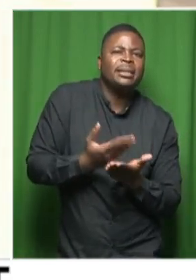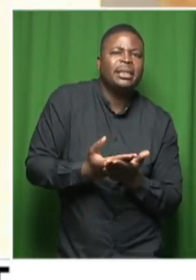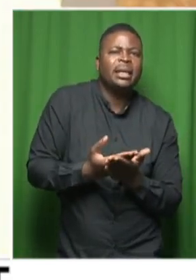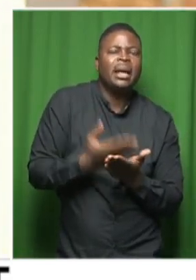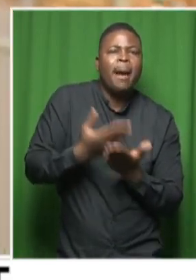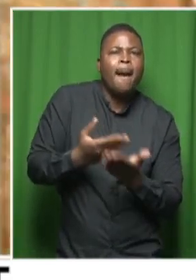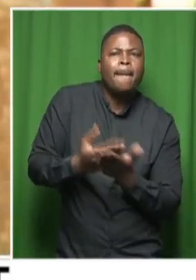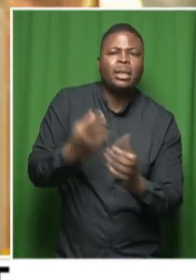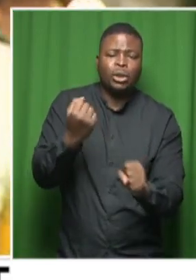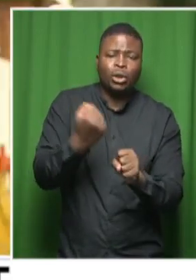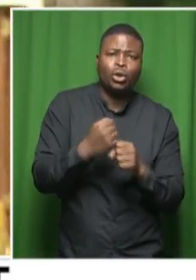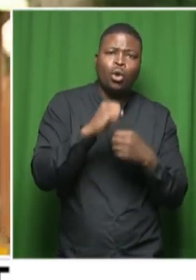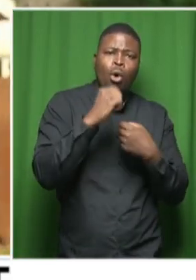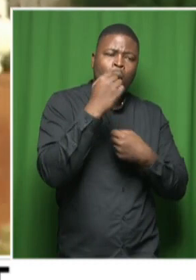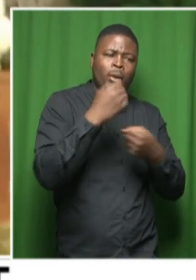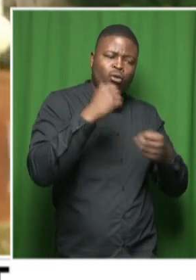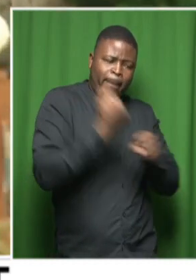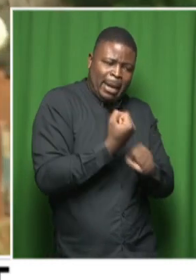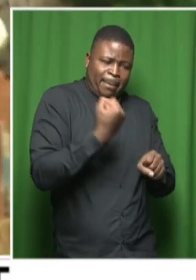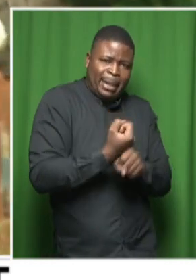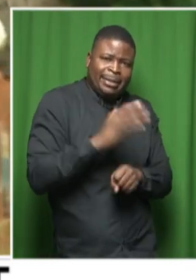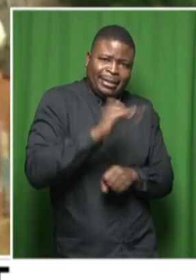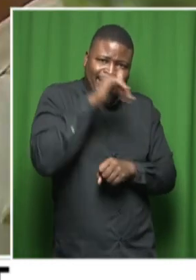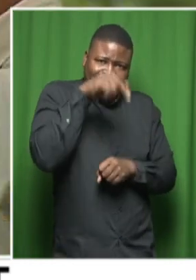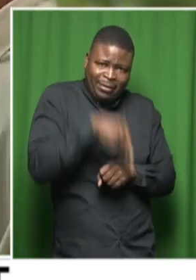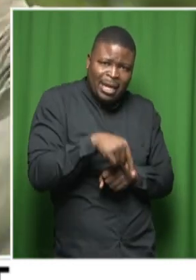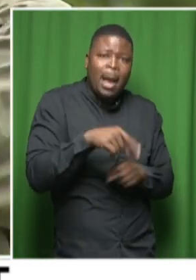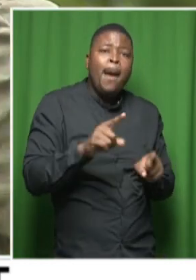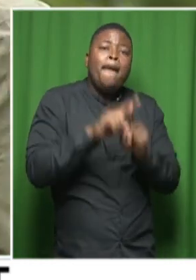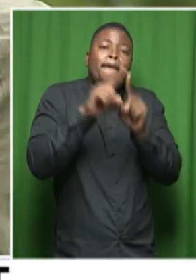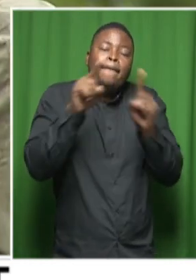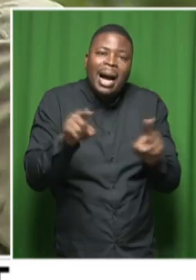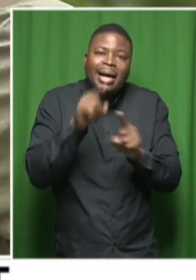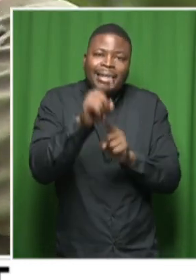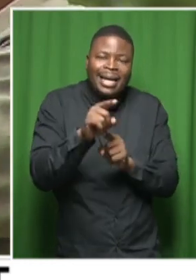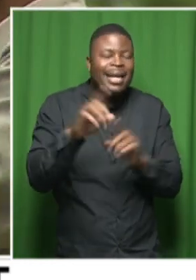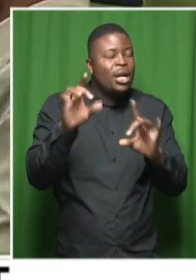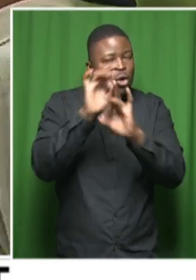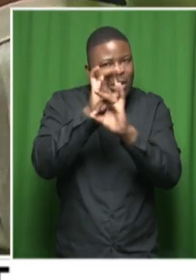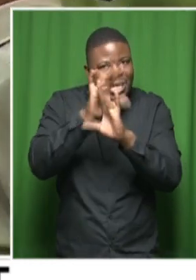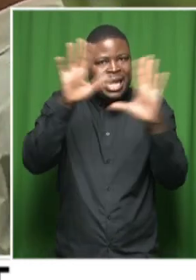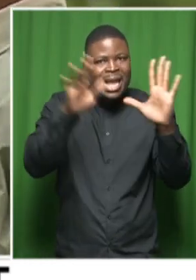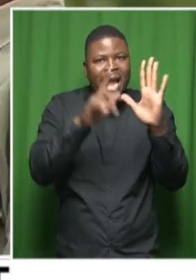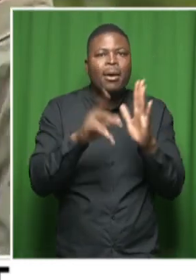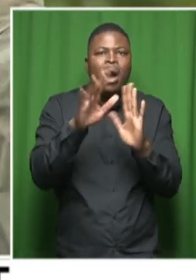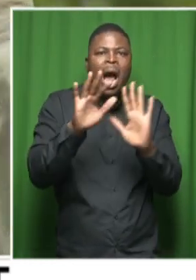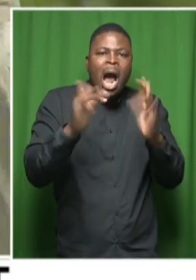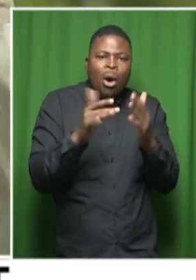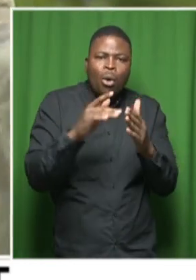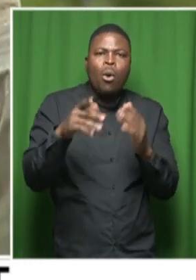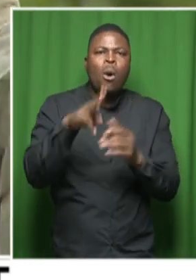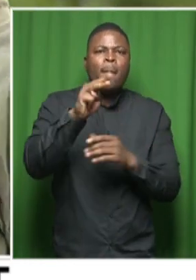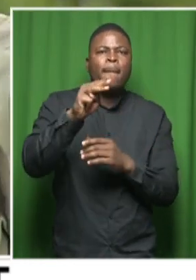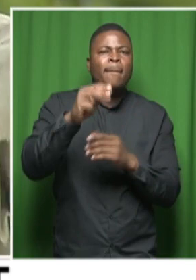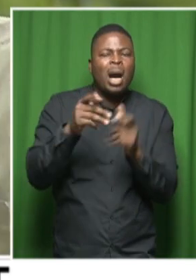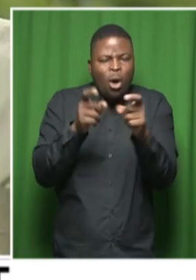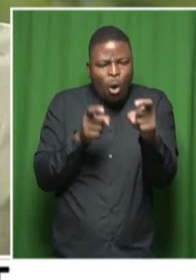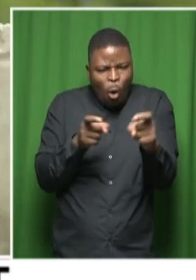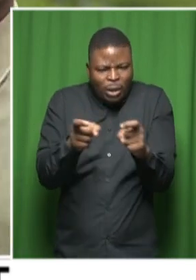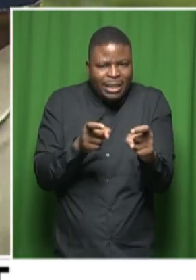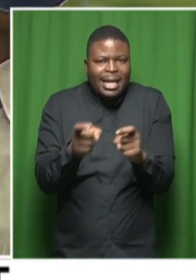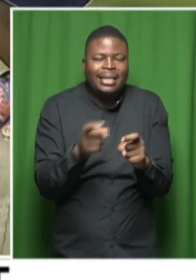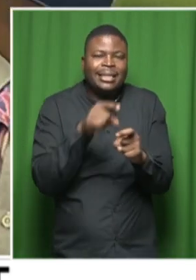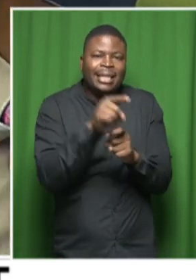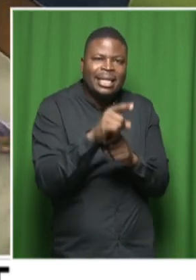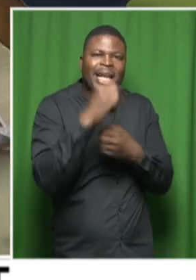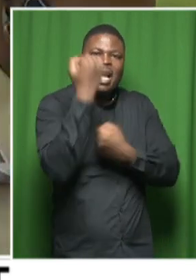to manufacture. But because there is no clear microeconomic coordination, from the industrial development